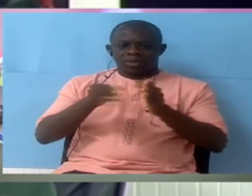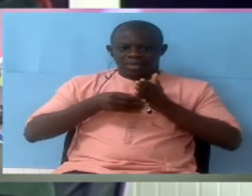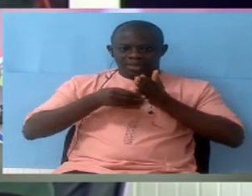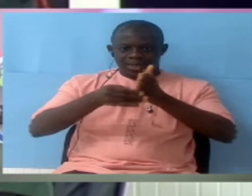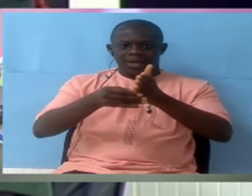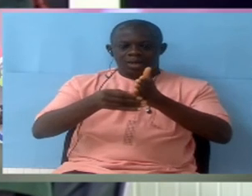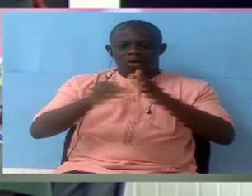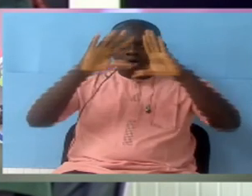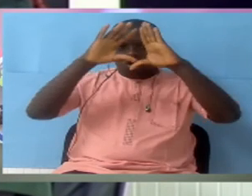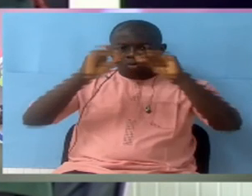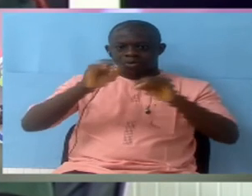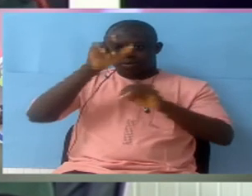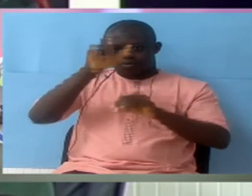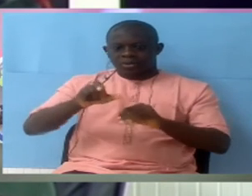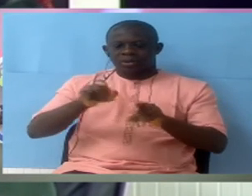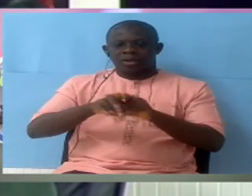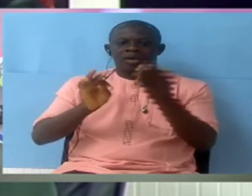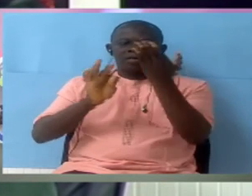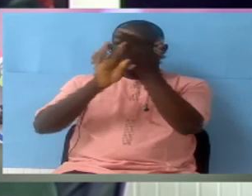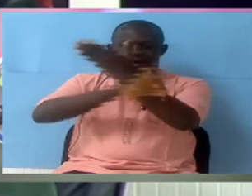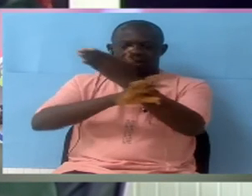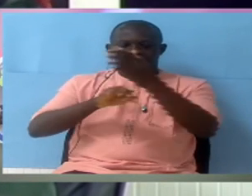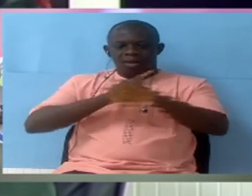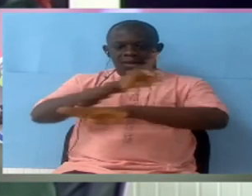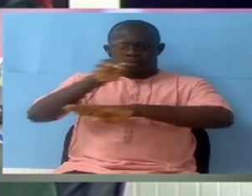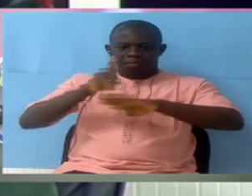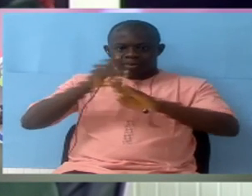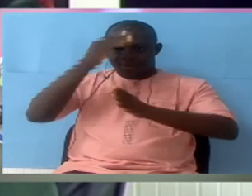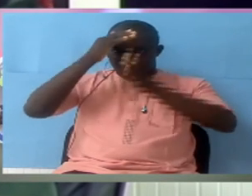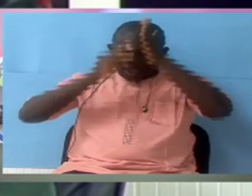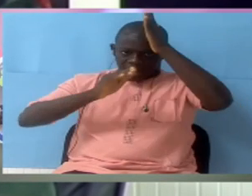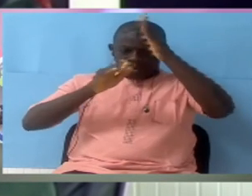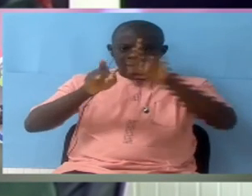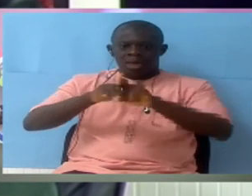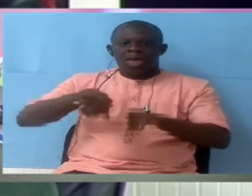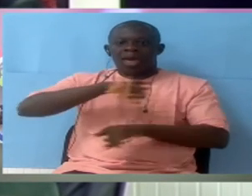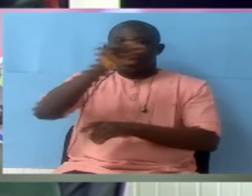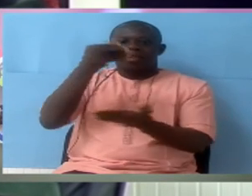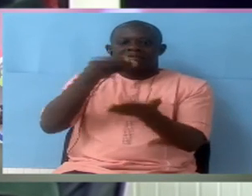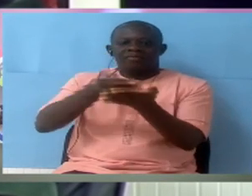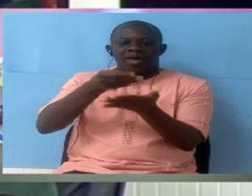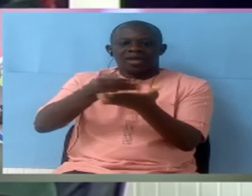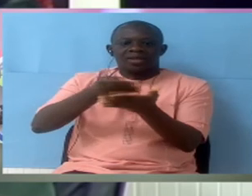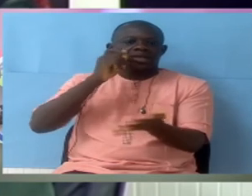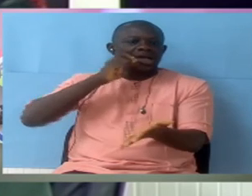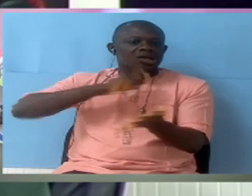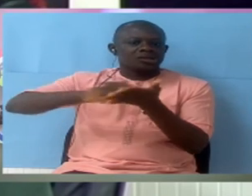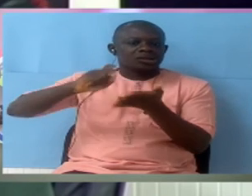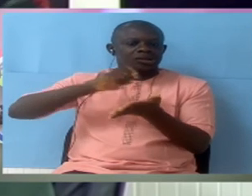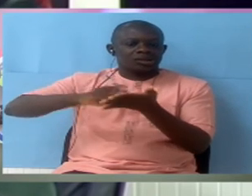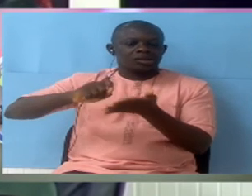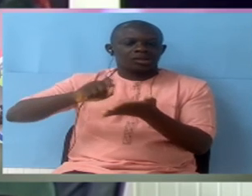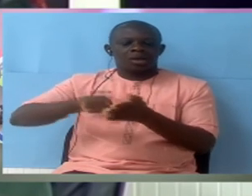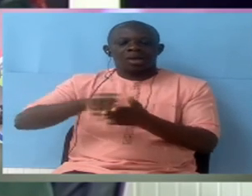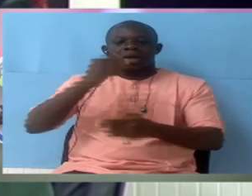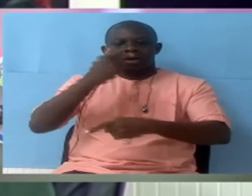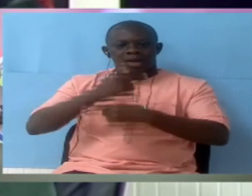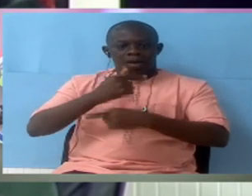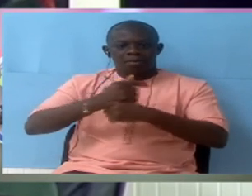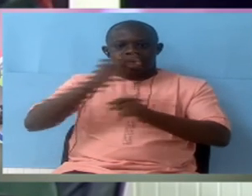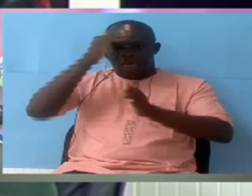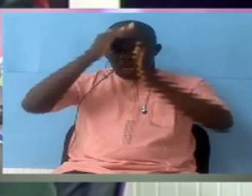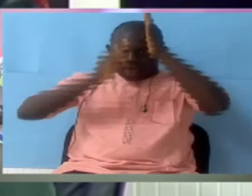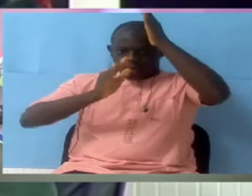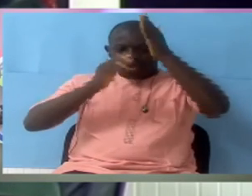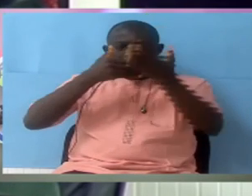time the financial secretary of the Gambia Armed Forces Football Club. Man jité won